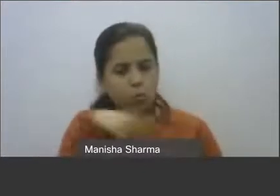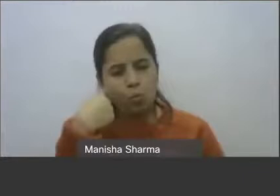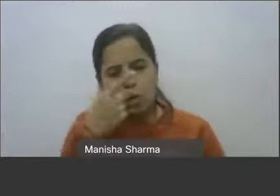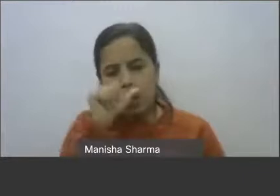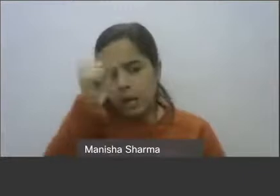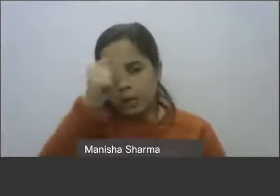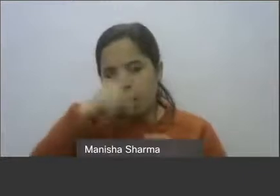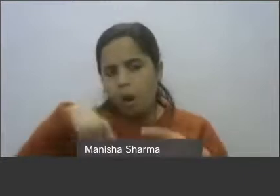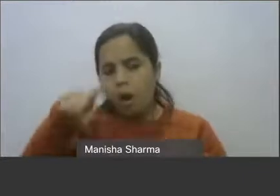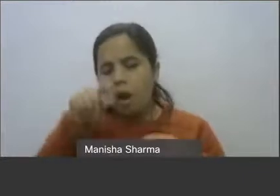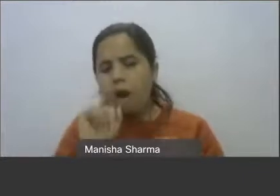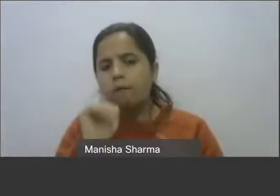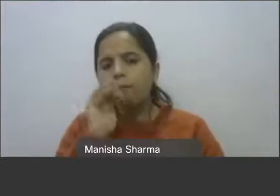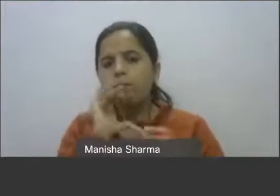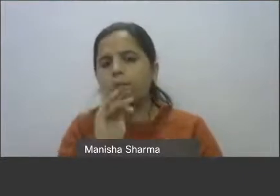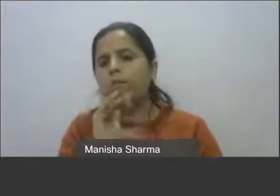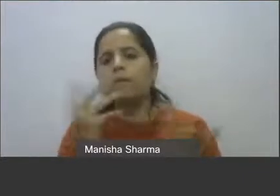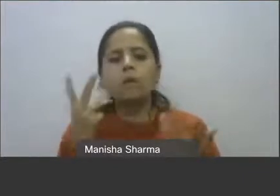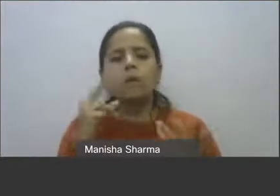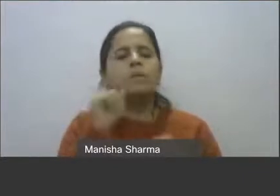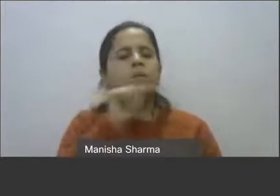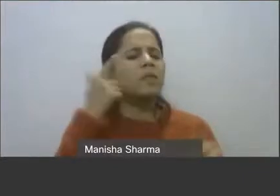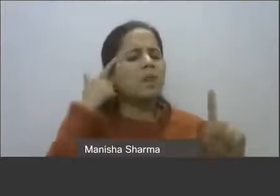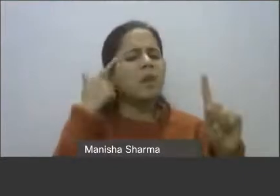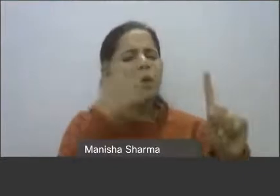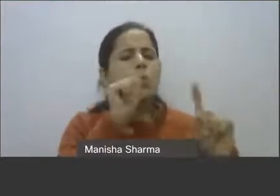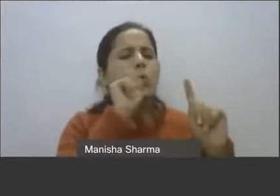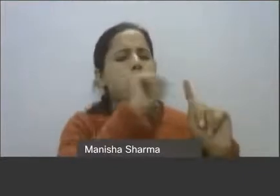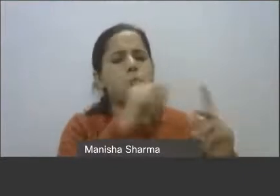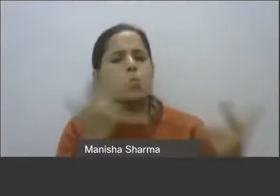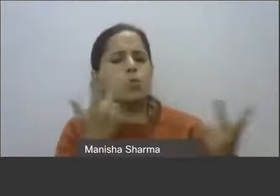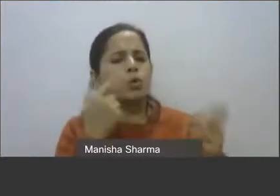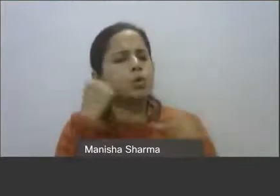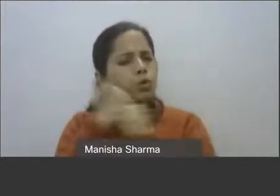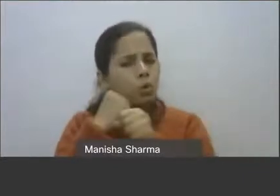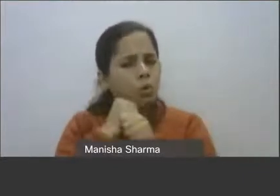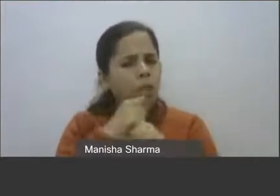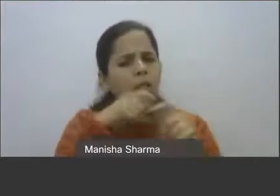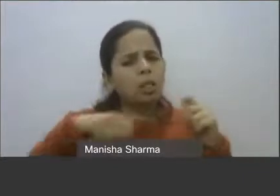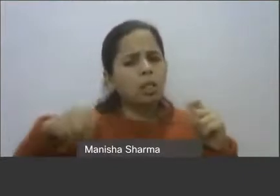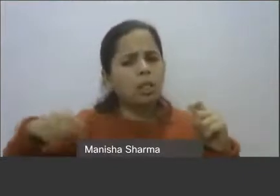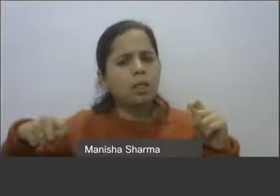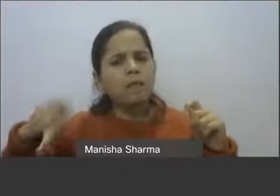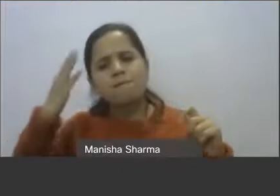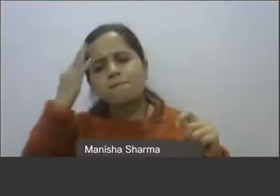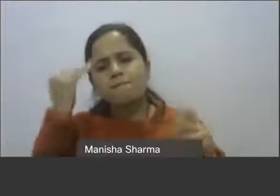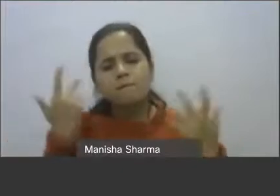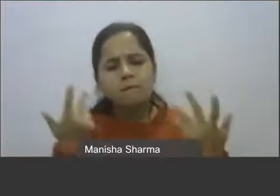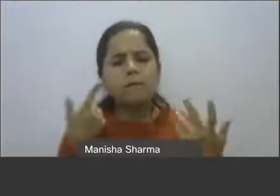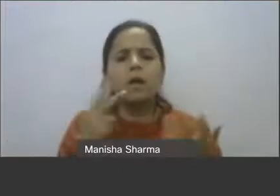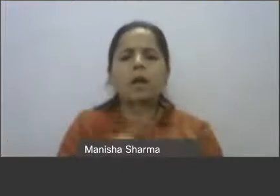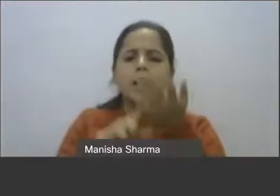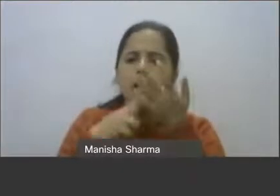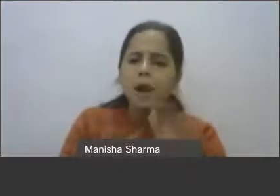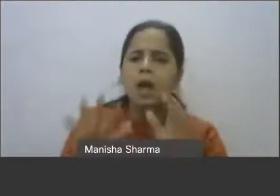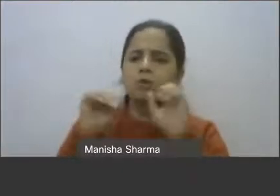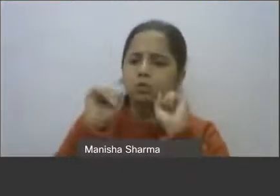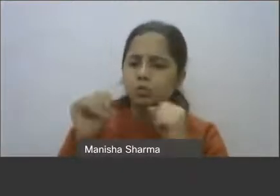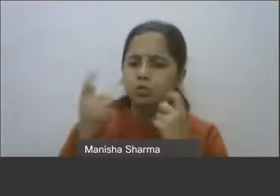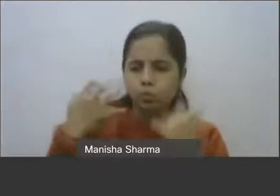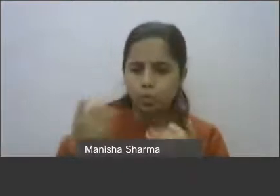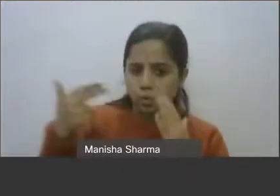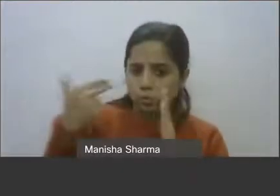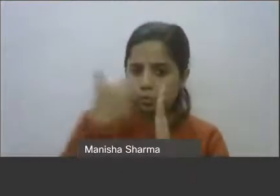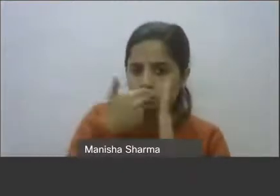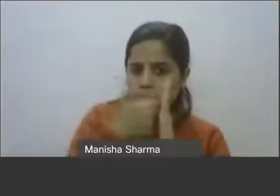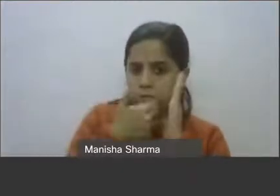on a second leg, what is the government's objective really in trying to accelerate the citizenship or the naturalization of individuals